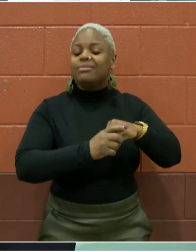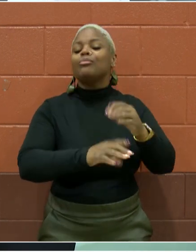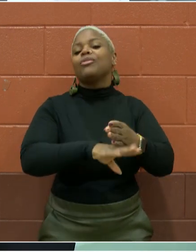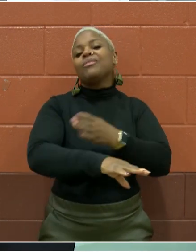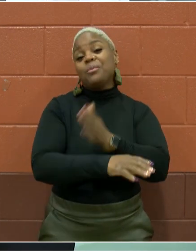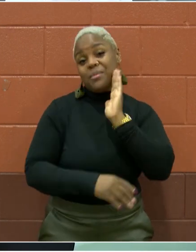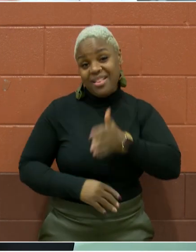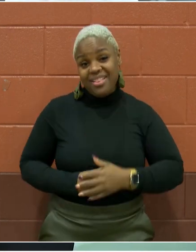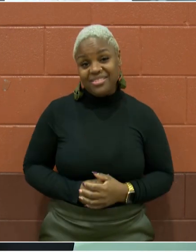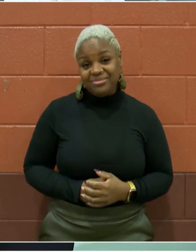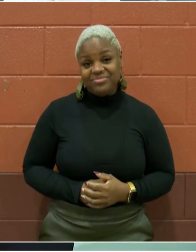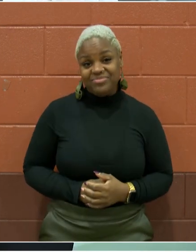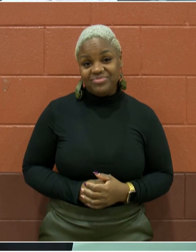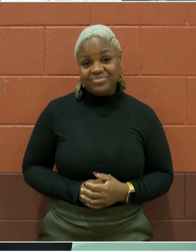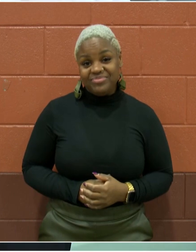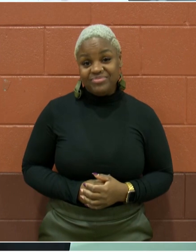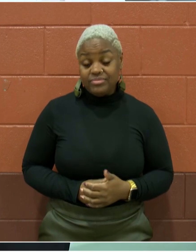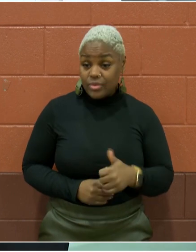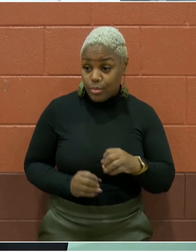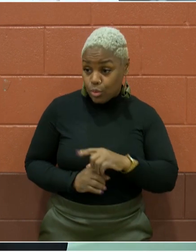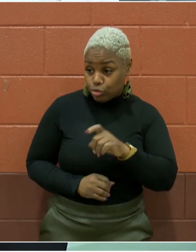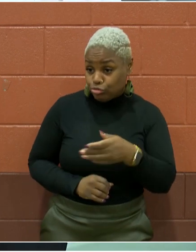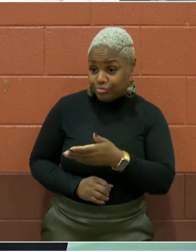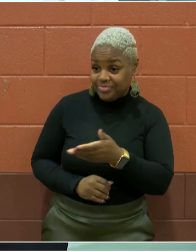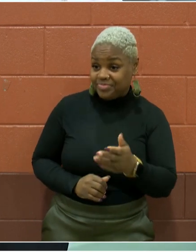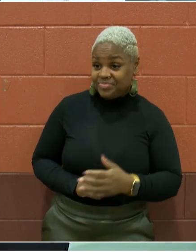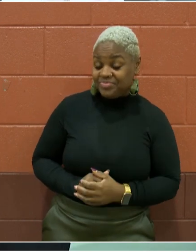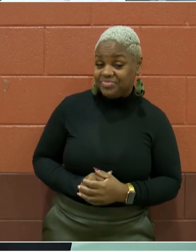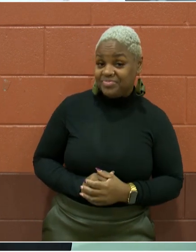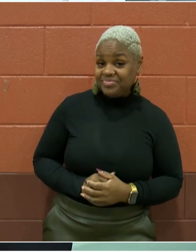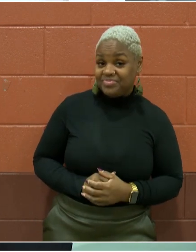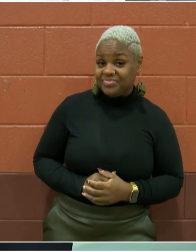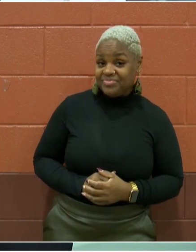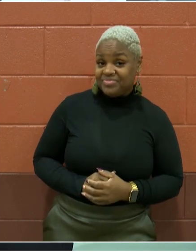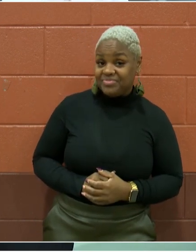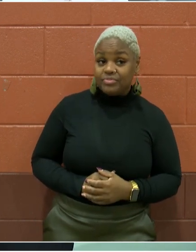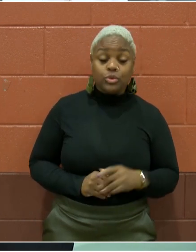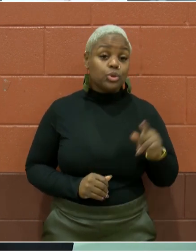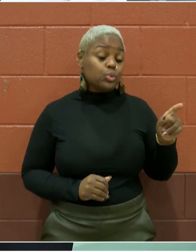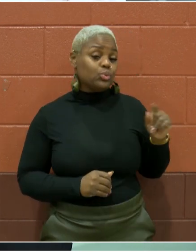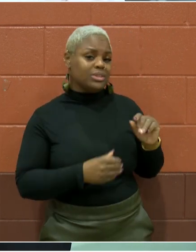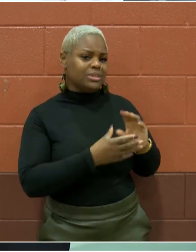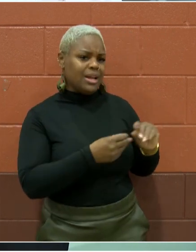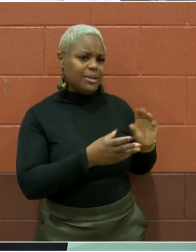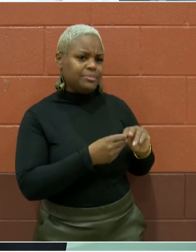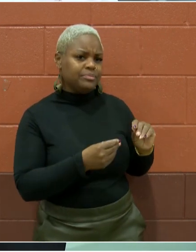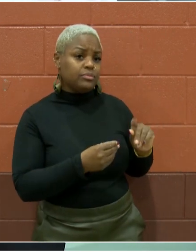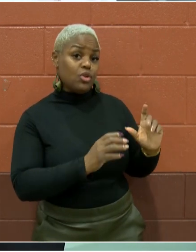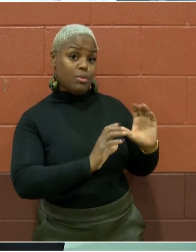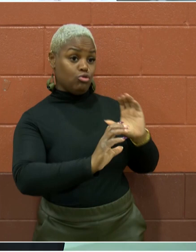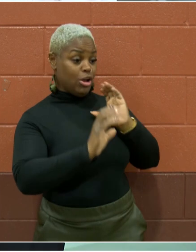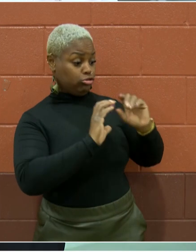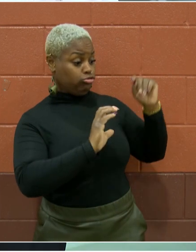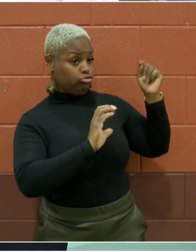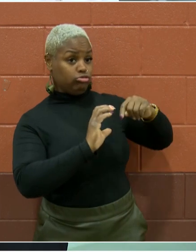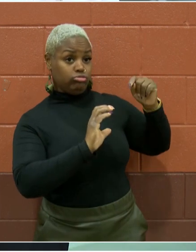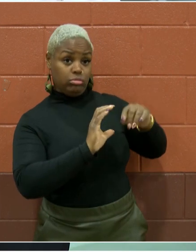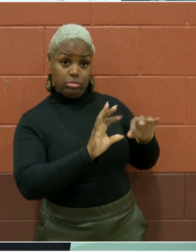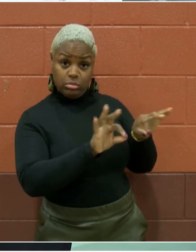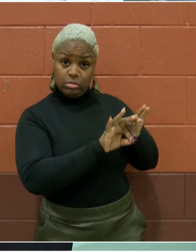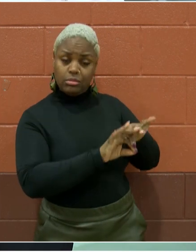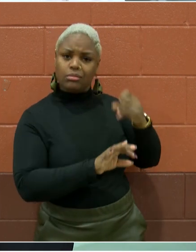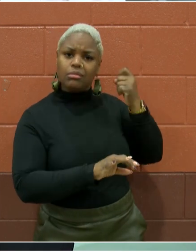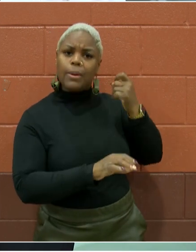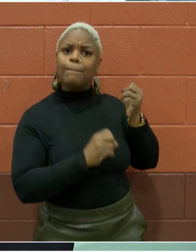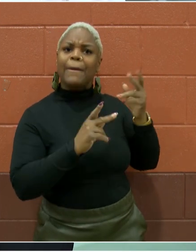Yes, sir. Chief, you say that one of the points is the communication. So some Hispanic population, they don't